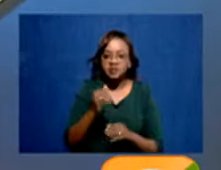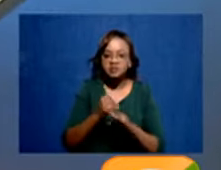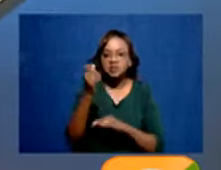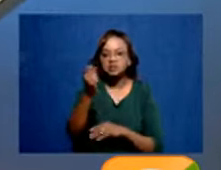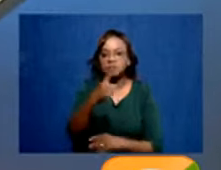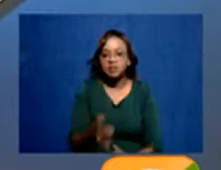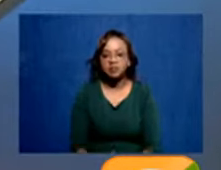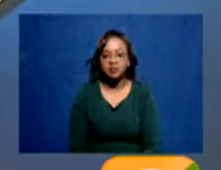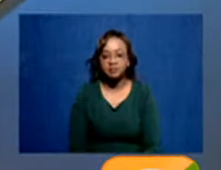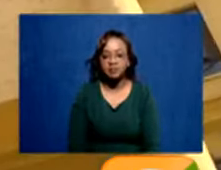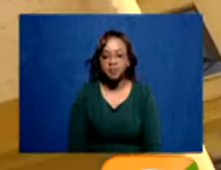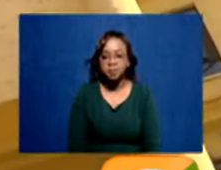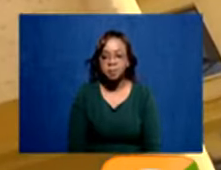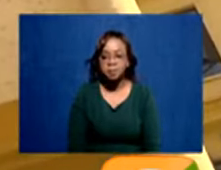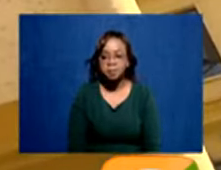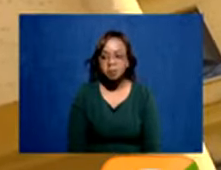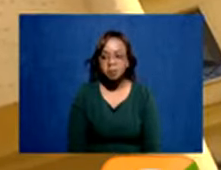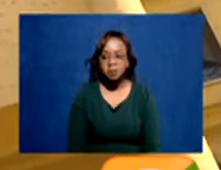Leto reports.